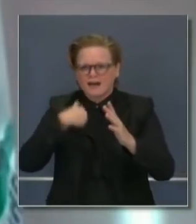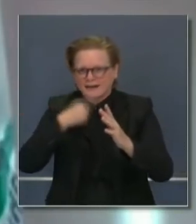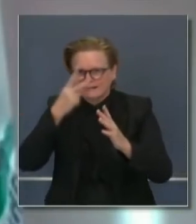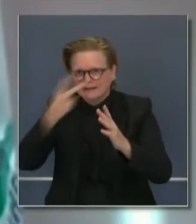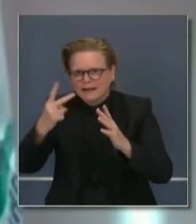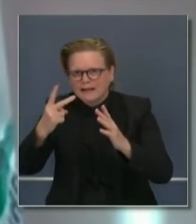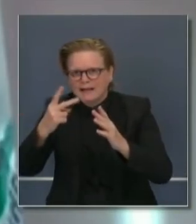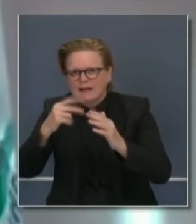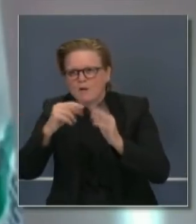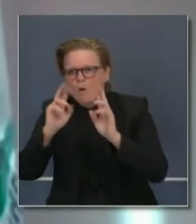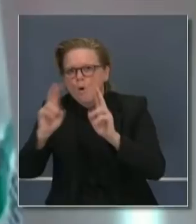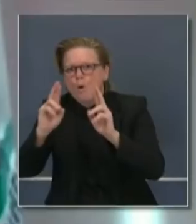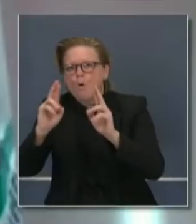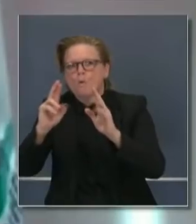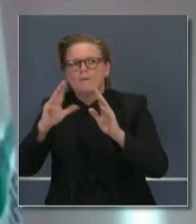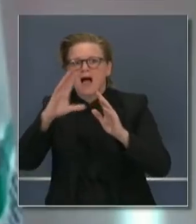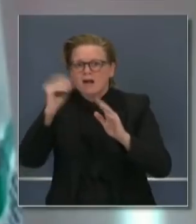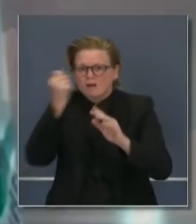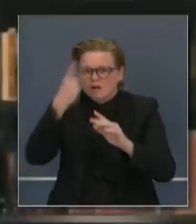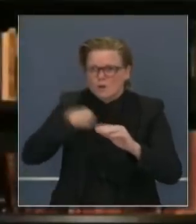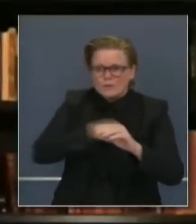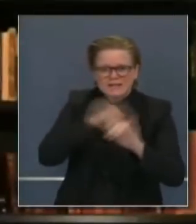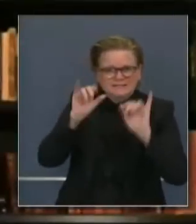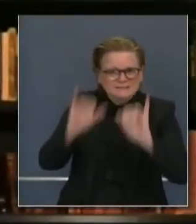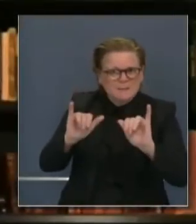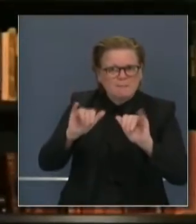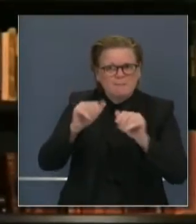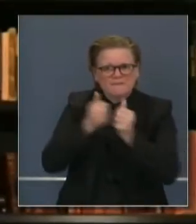done and done well.